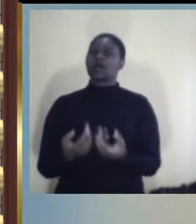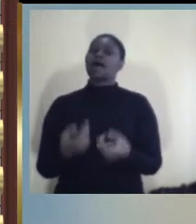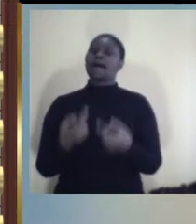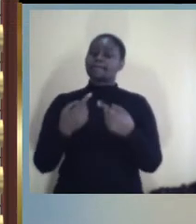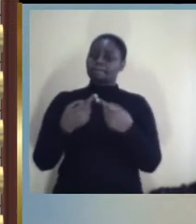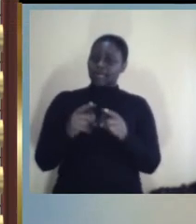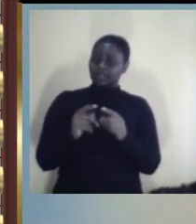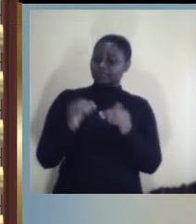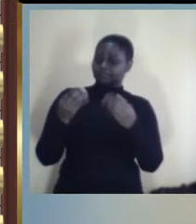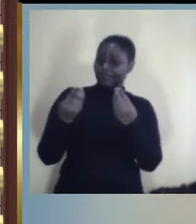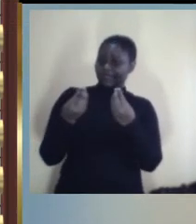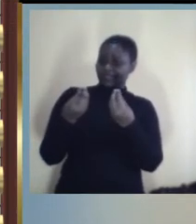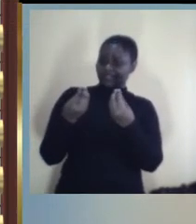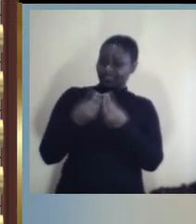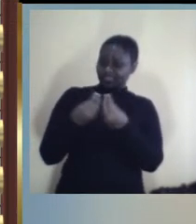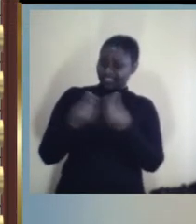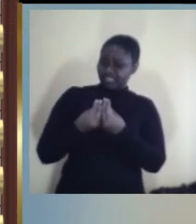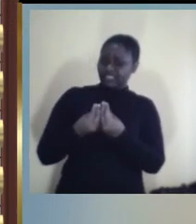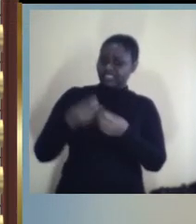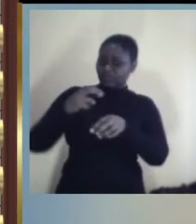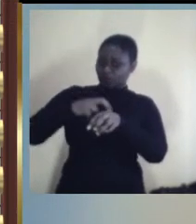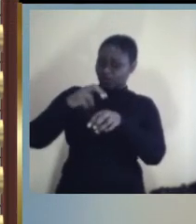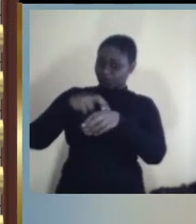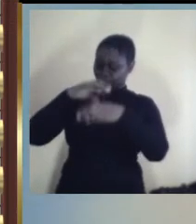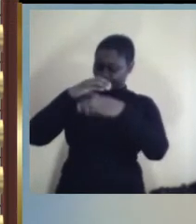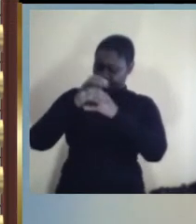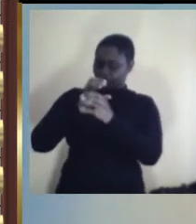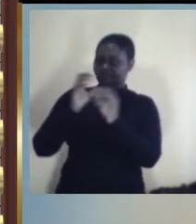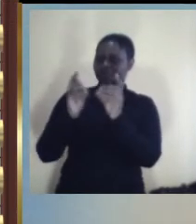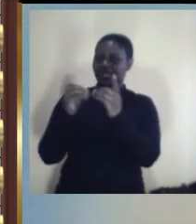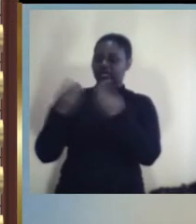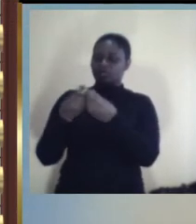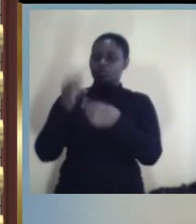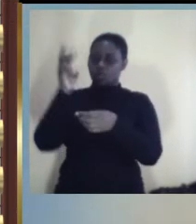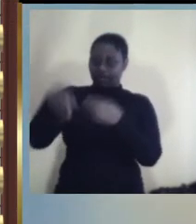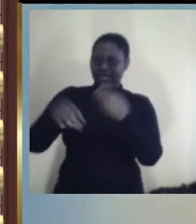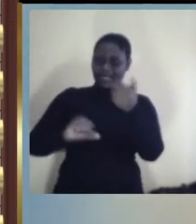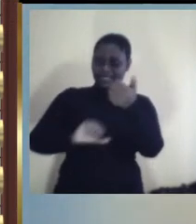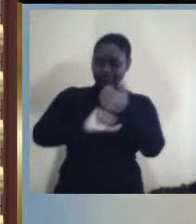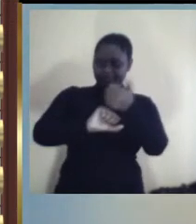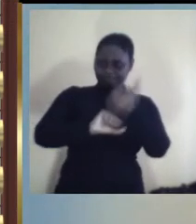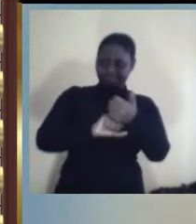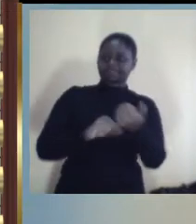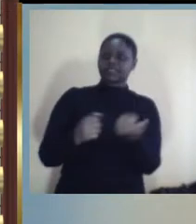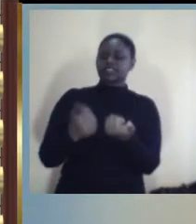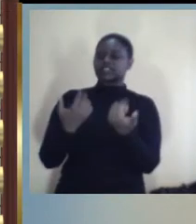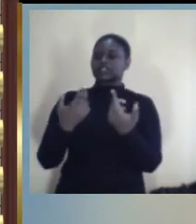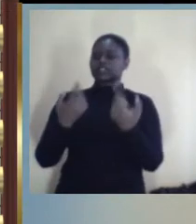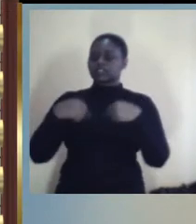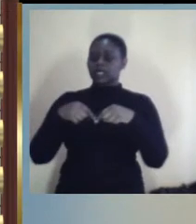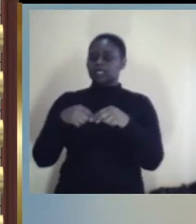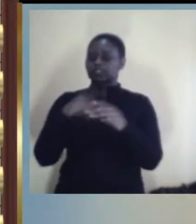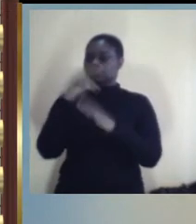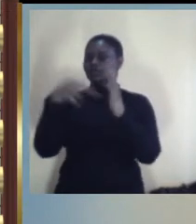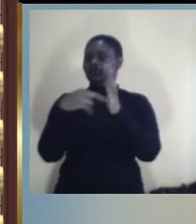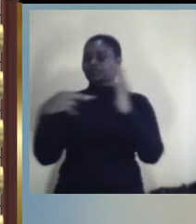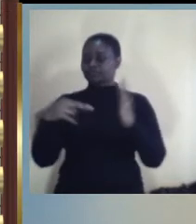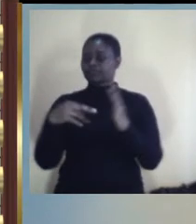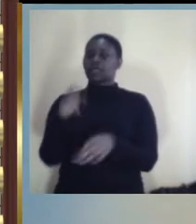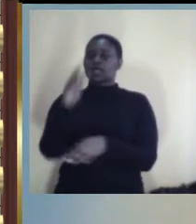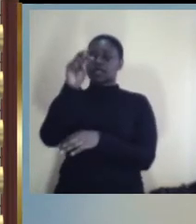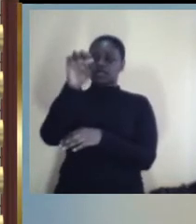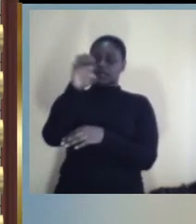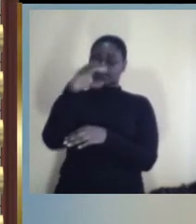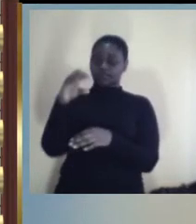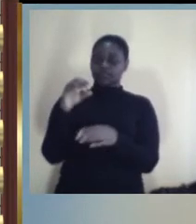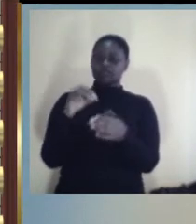of these two departments will indeed assist us in playing our oversight role. The MEC must